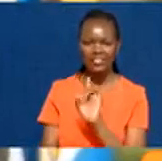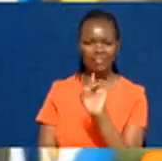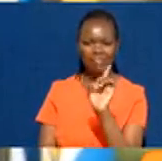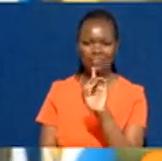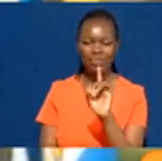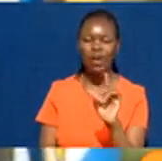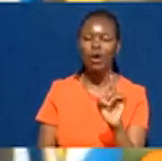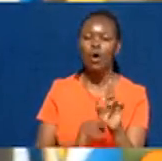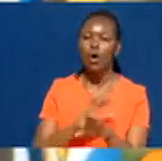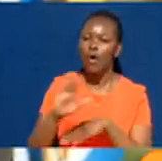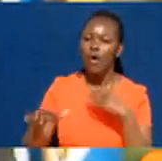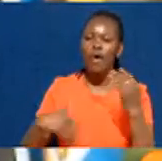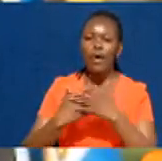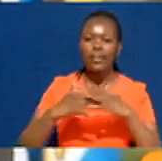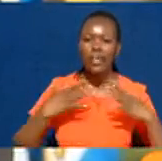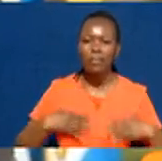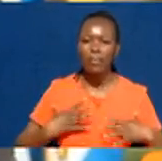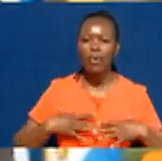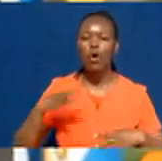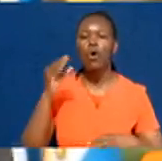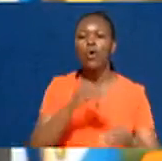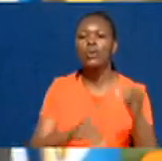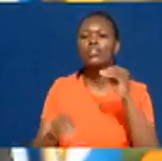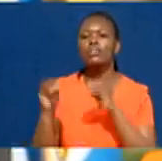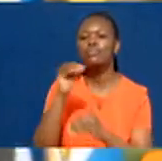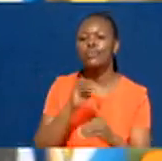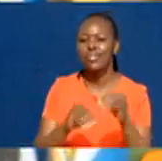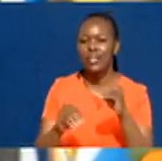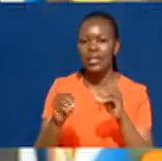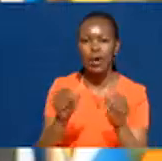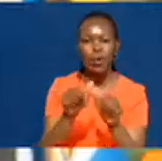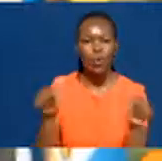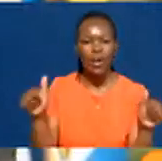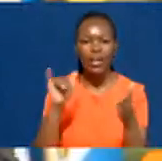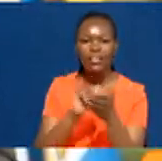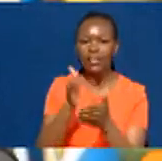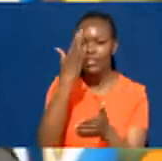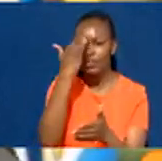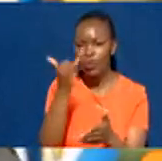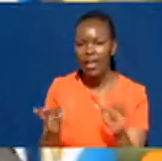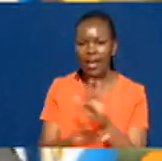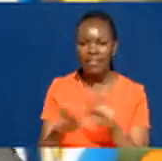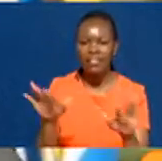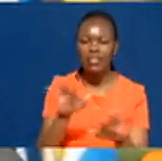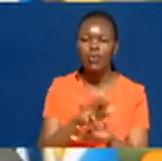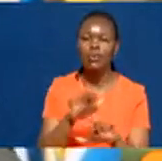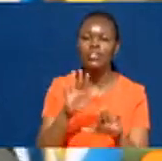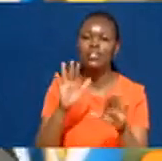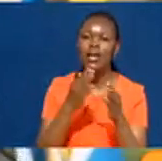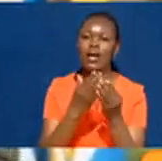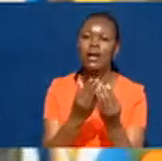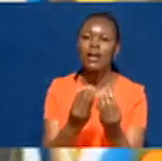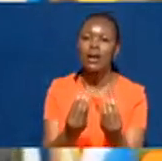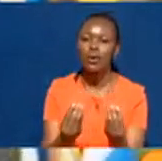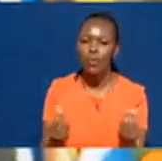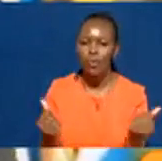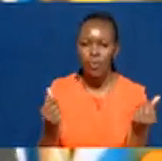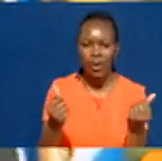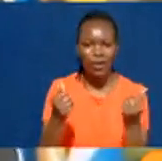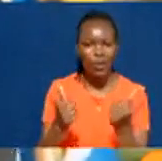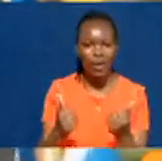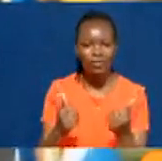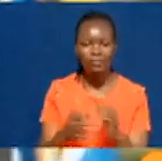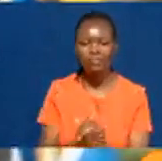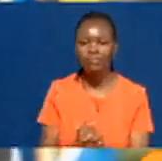Everybody made a contribution. That's why the whole thing looked seamless. We didn't have to push nobody to